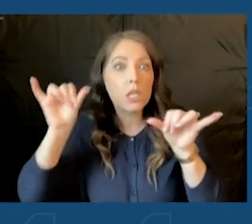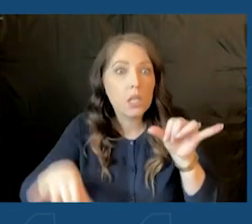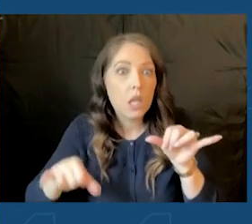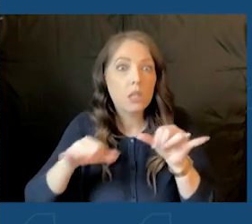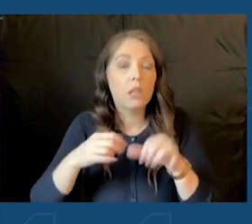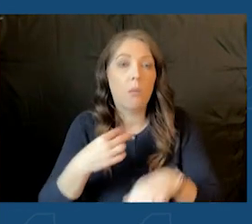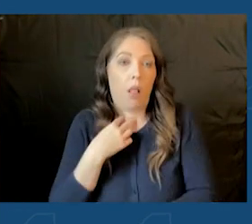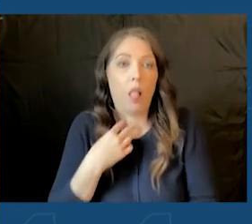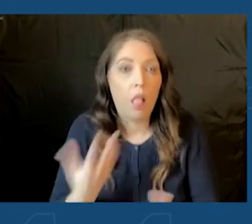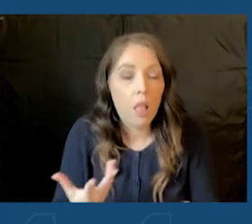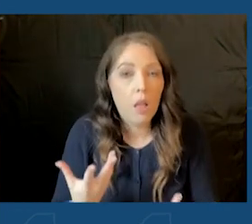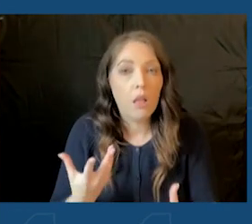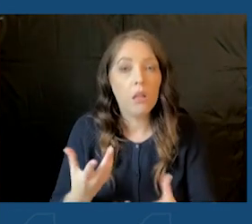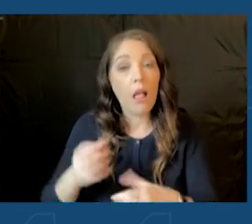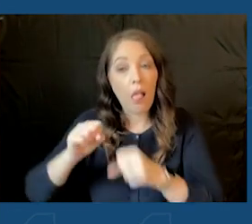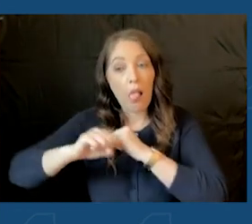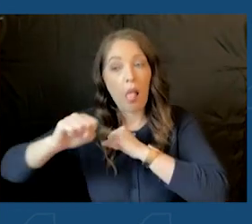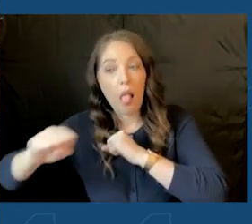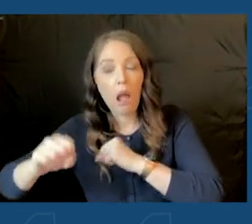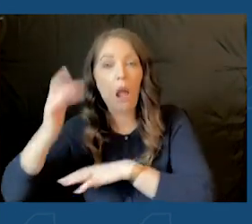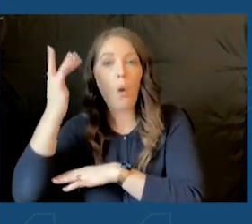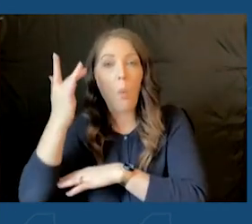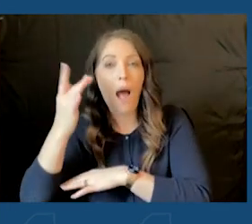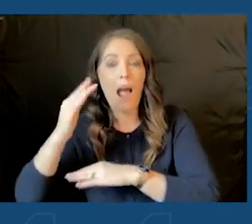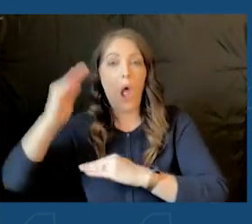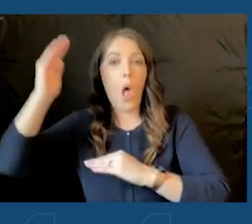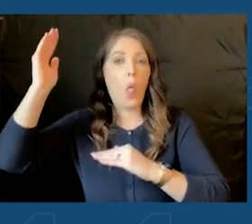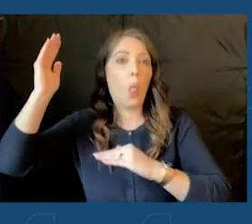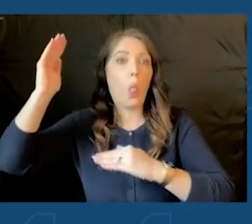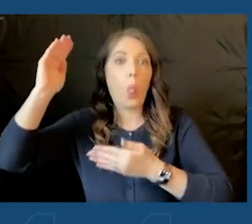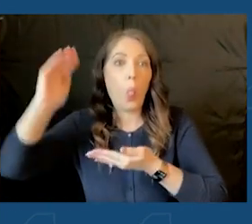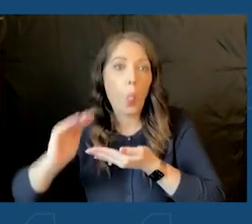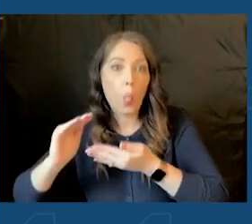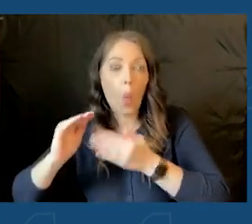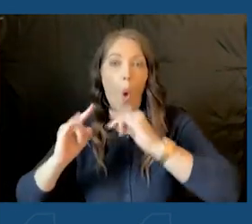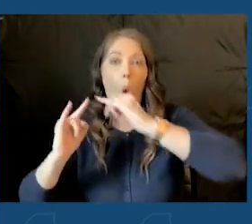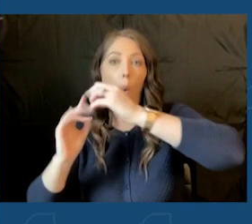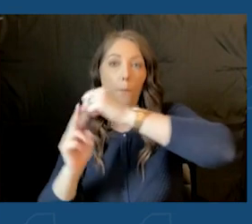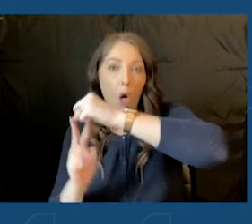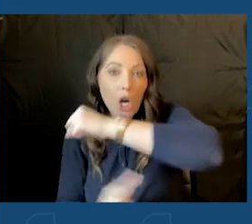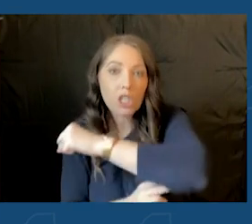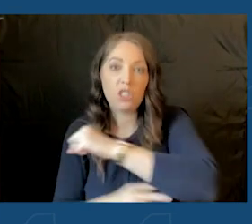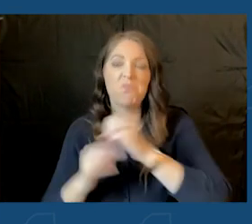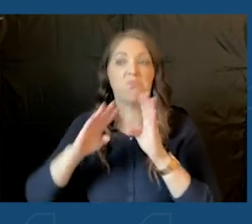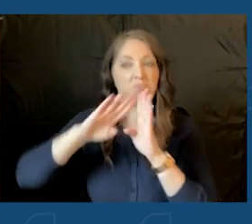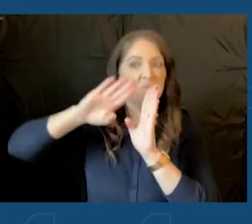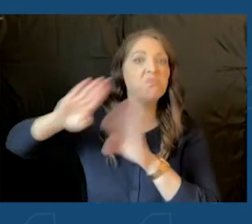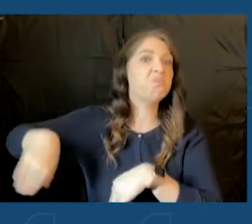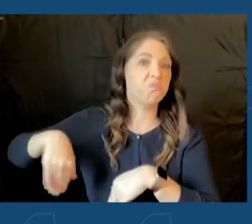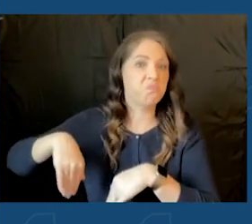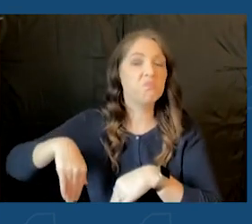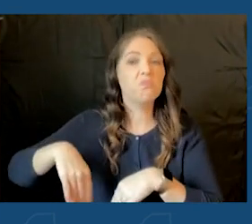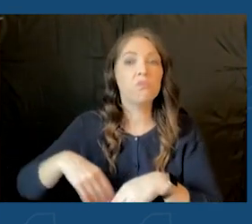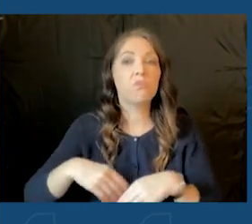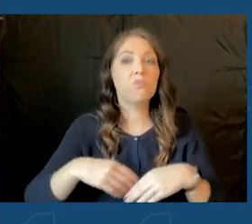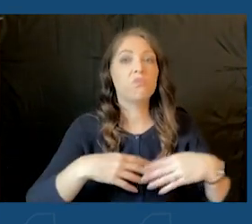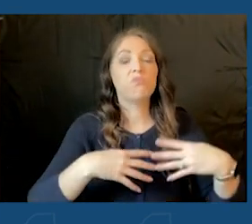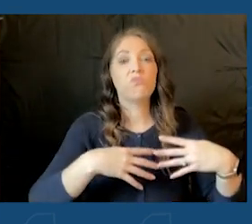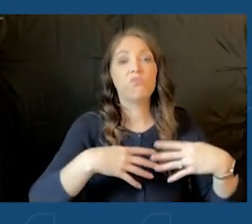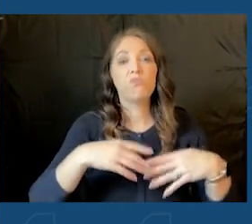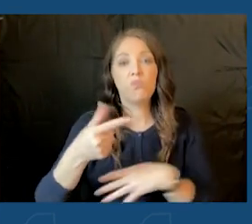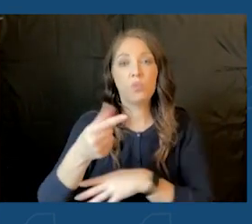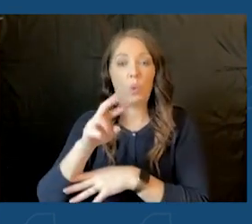lot of them are attributable to the fact that you had those low bridges, which frequently were getting struck. We eliminated those. Those grade crossings, which were so